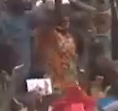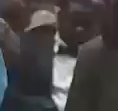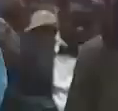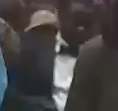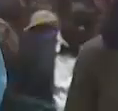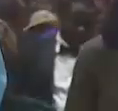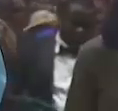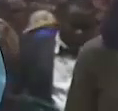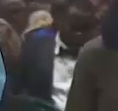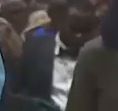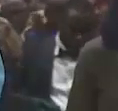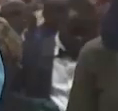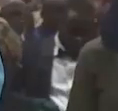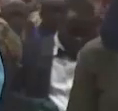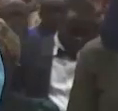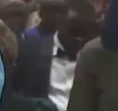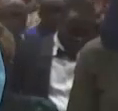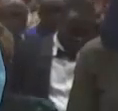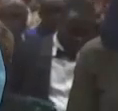So shall it be.